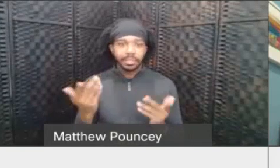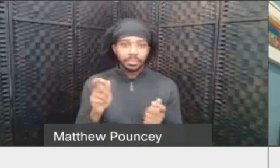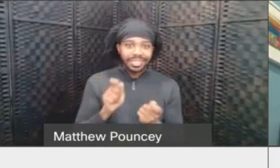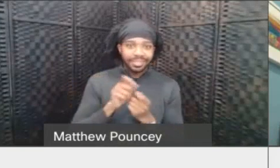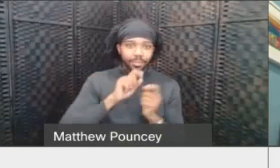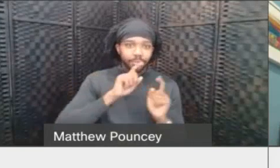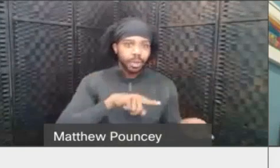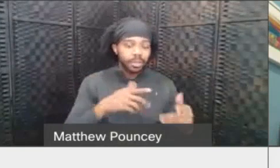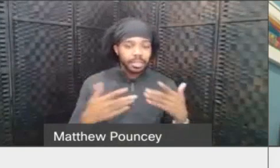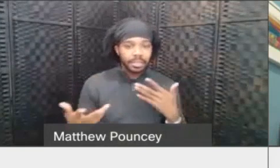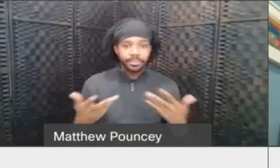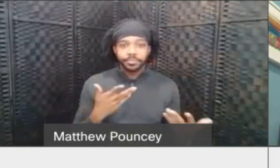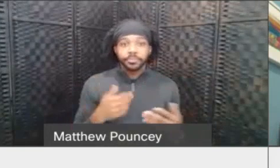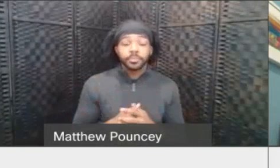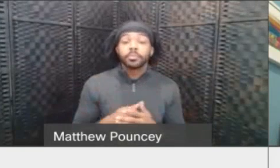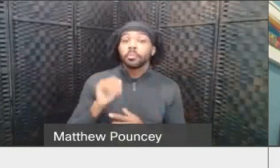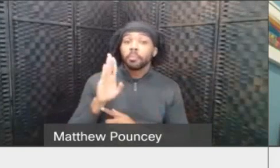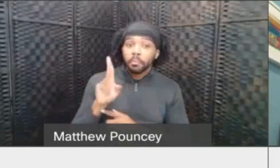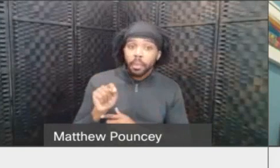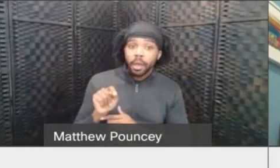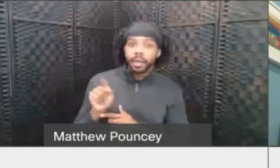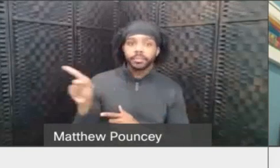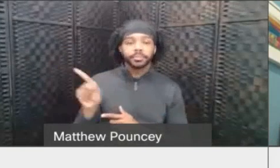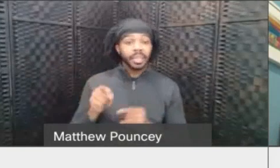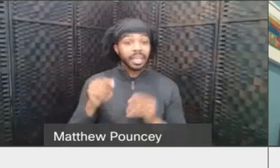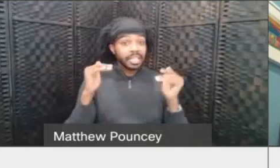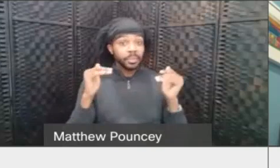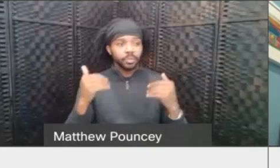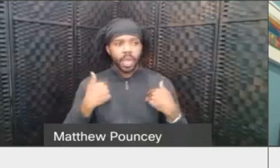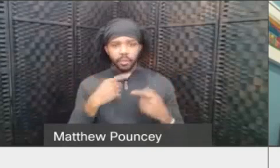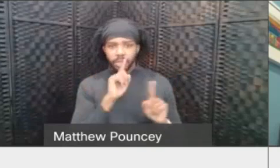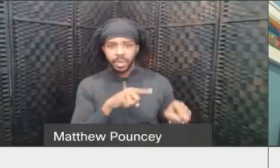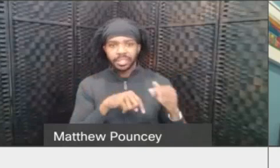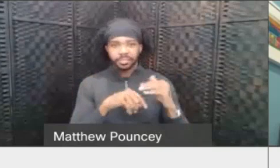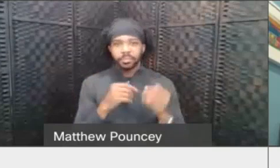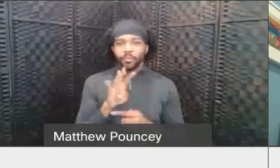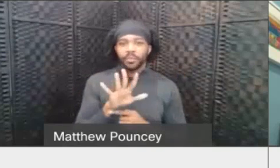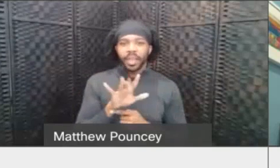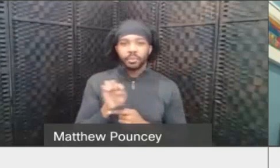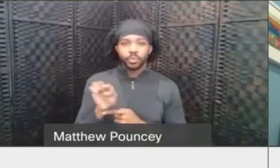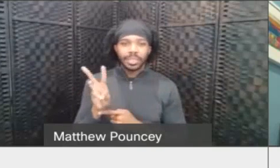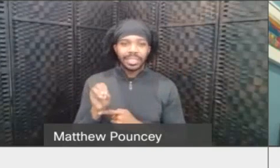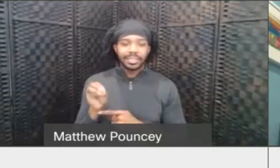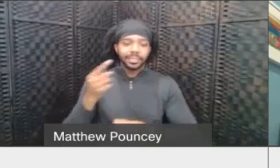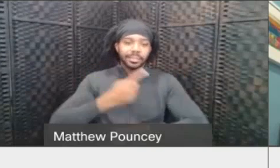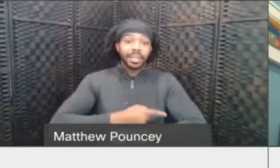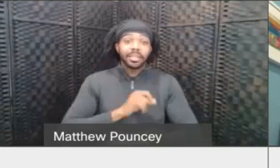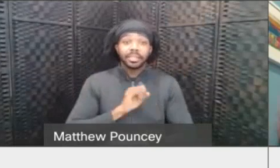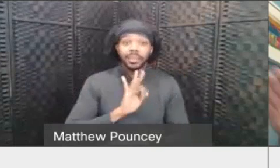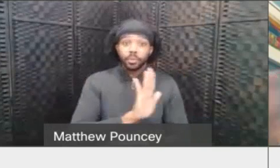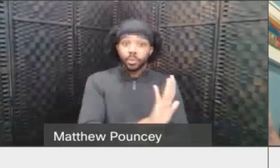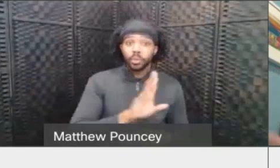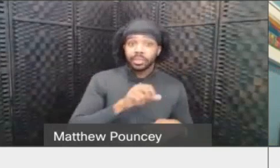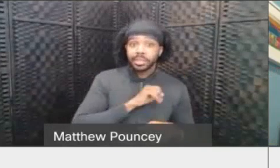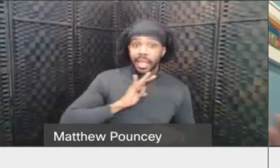response to that. But they expected to have responses within 45 to 60 days. So if your staff has provided